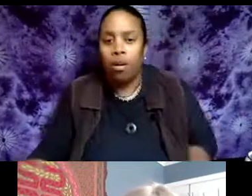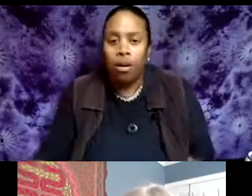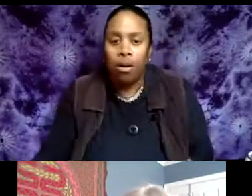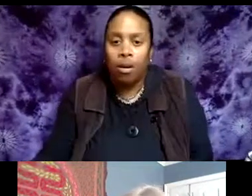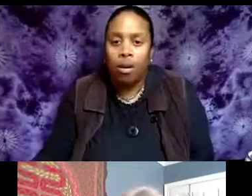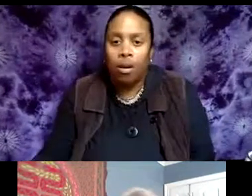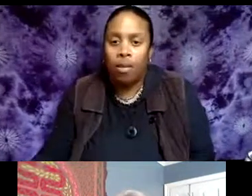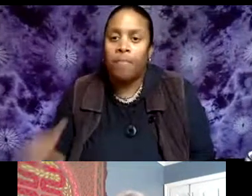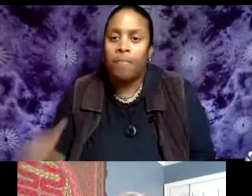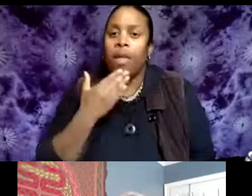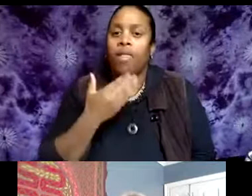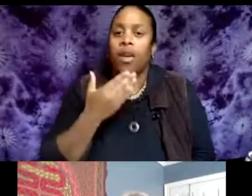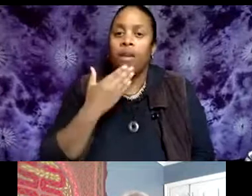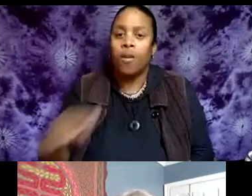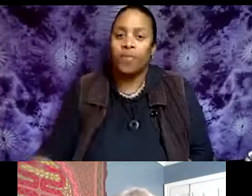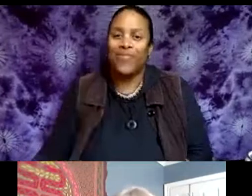Thank you.